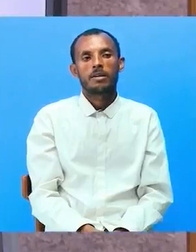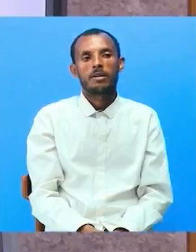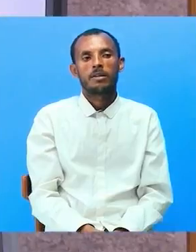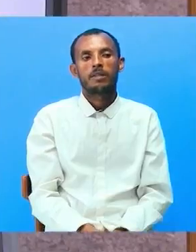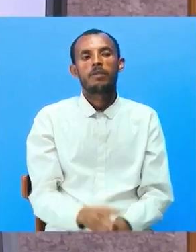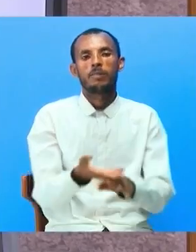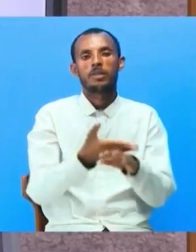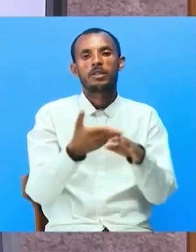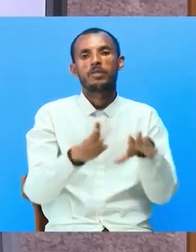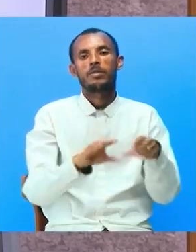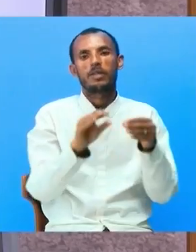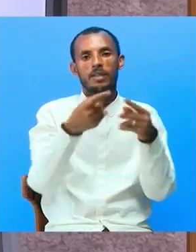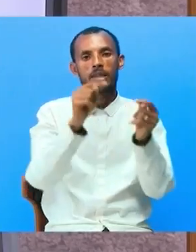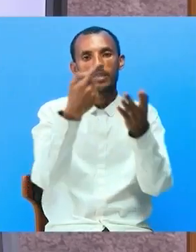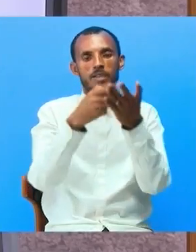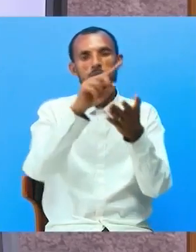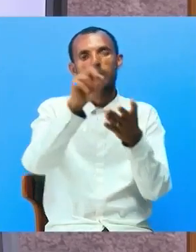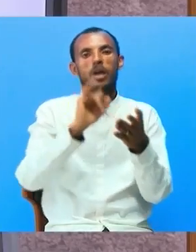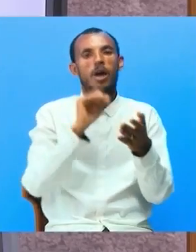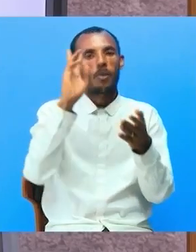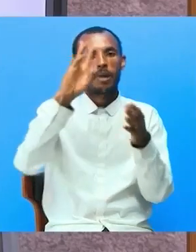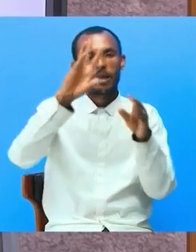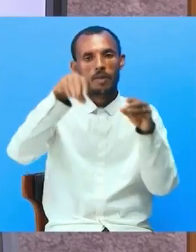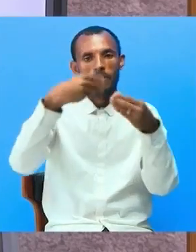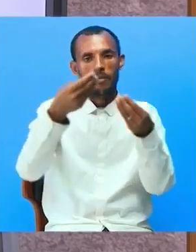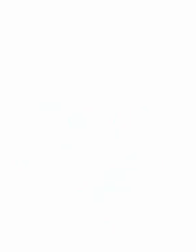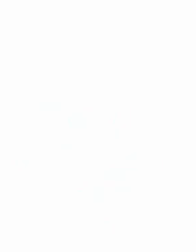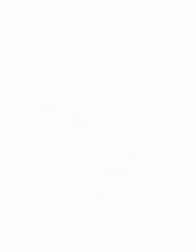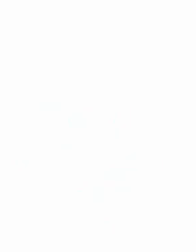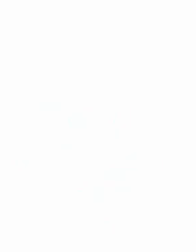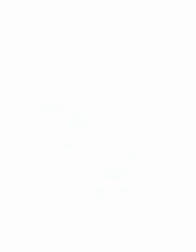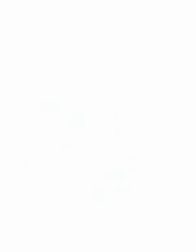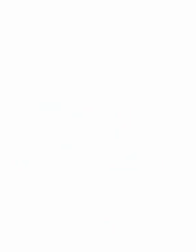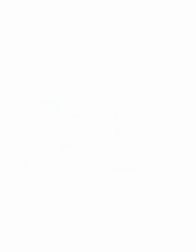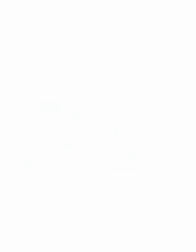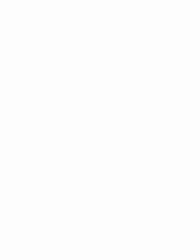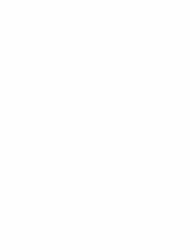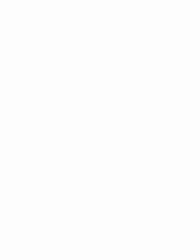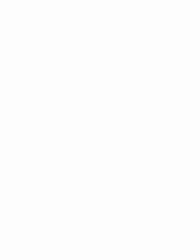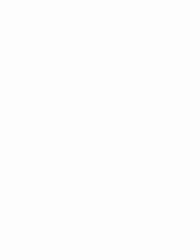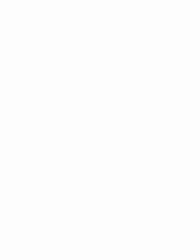Please, students, try this question. I'll give you 10 seconds for this.